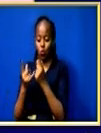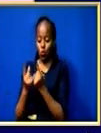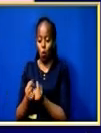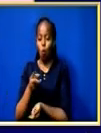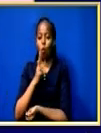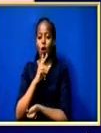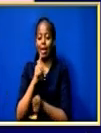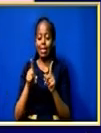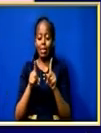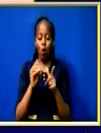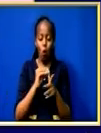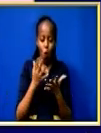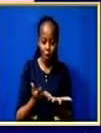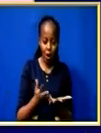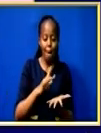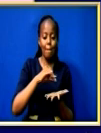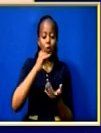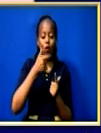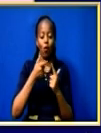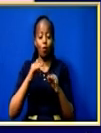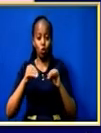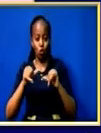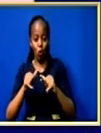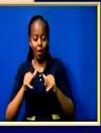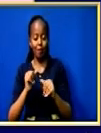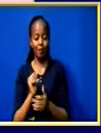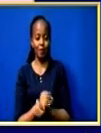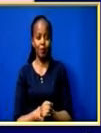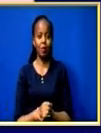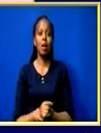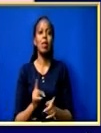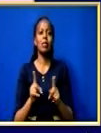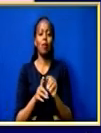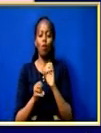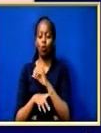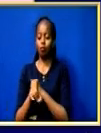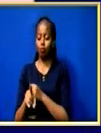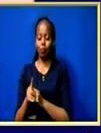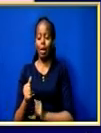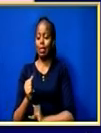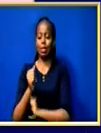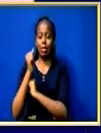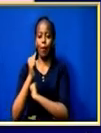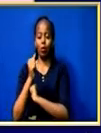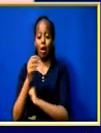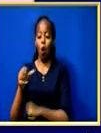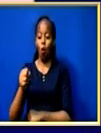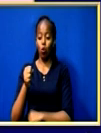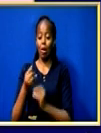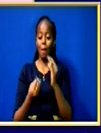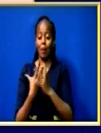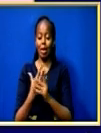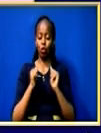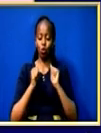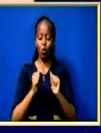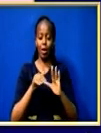water and mineral salts from the soil. Yes. And then the root holds the plant firmly on the soil, in the